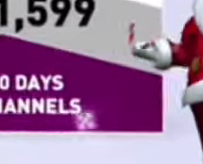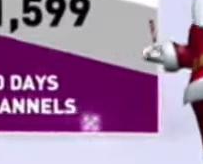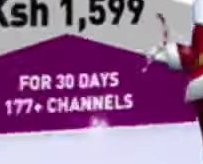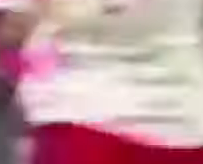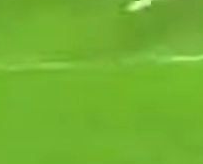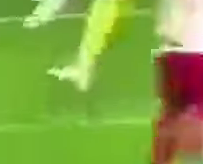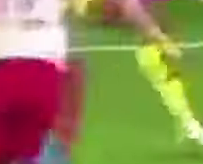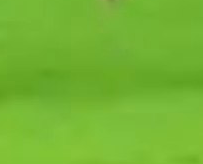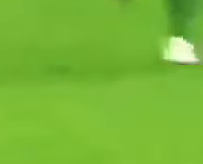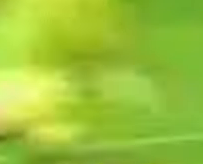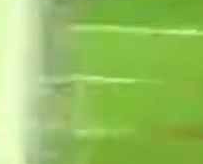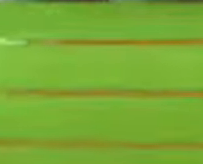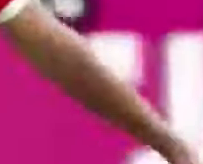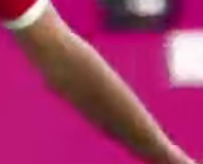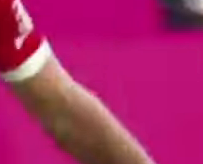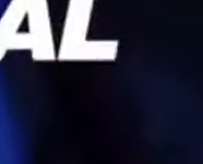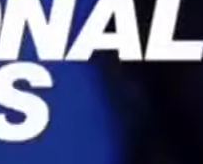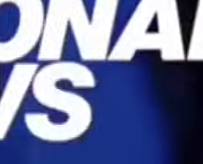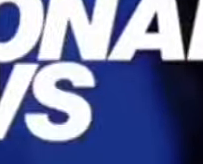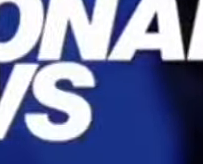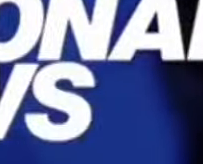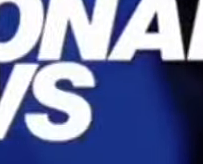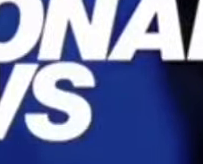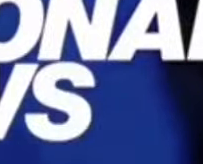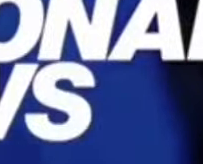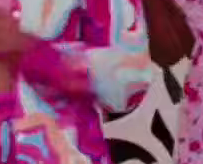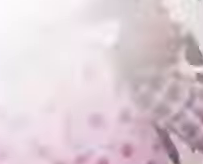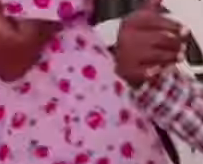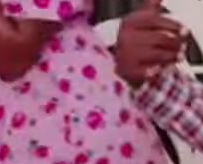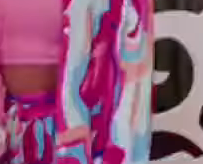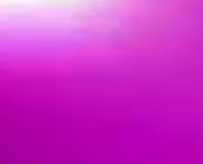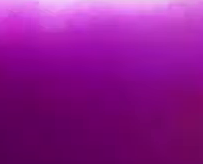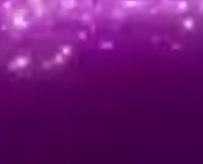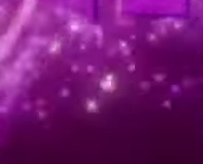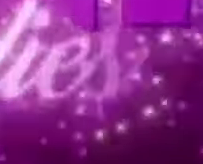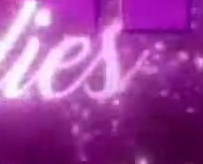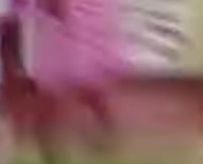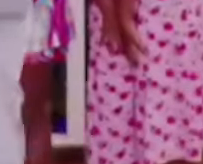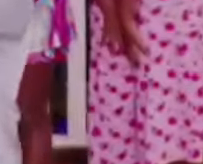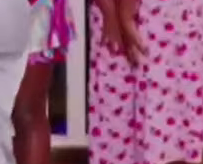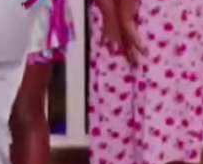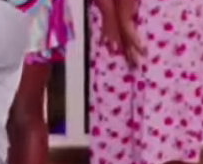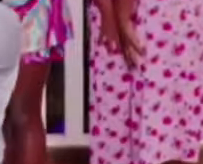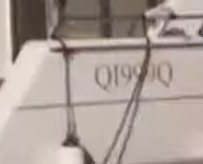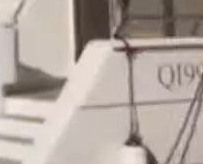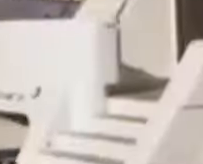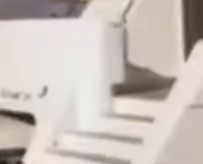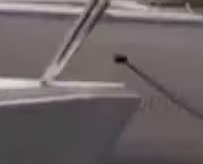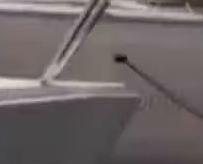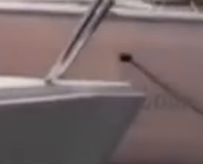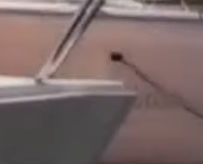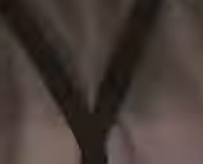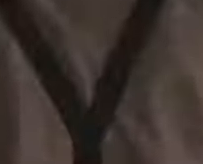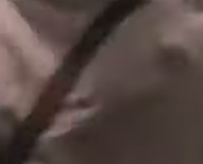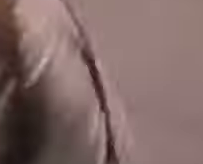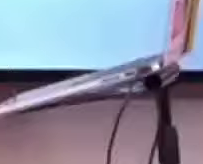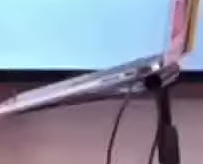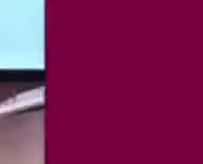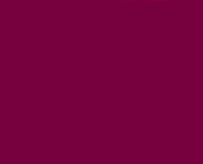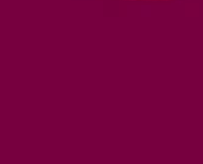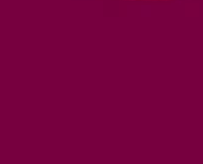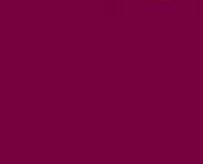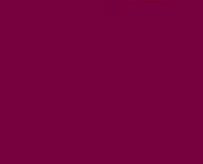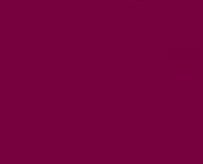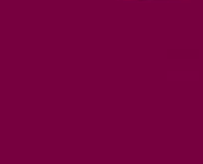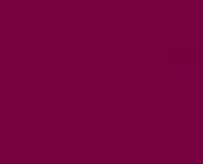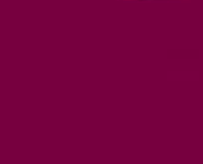Subscription today. Watch the big match, catch up on the news, enjoy our new drama series Pink Ladies, and the latest movies. Sing